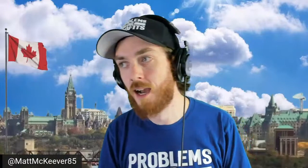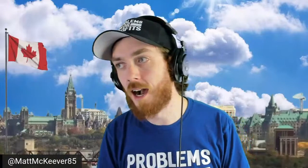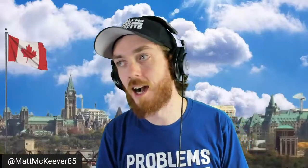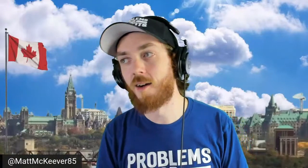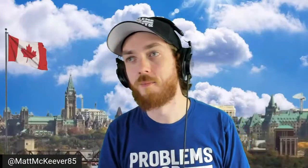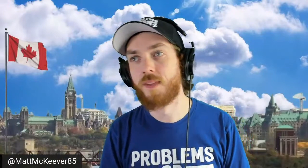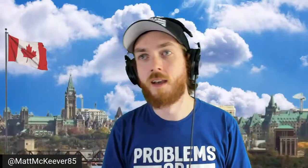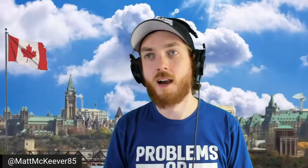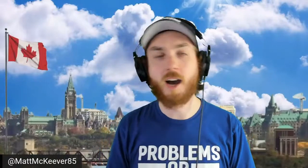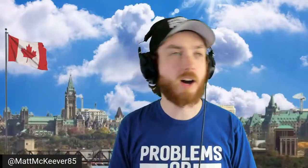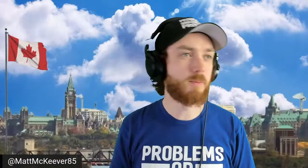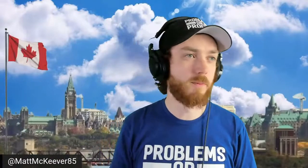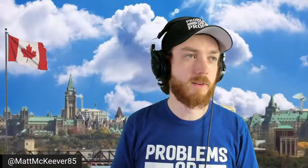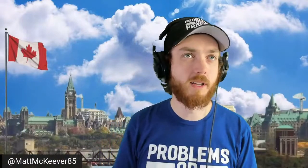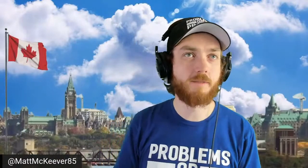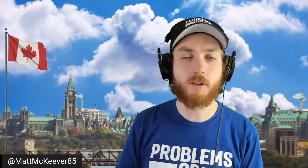up.